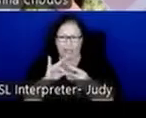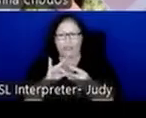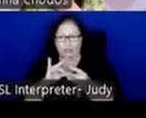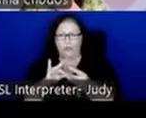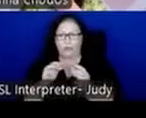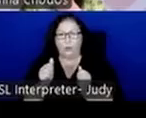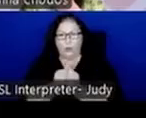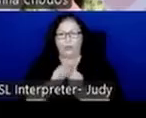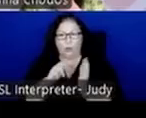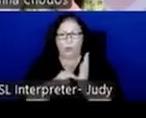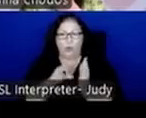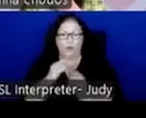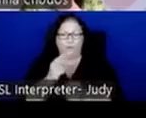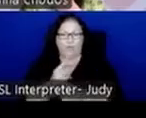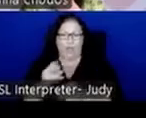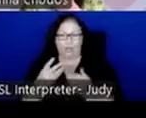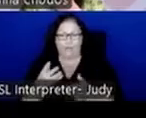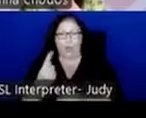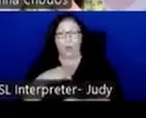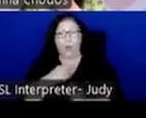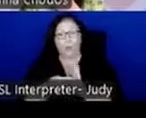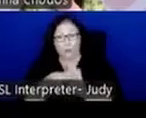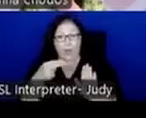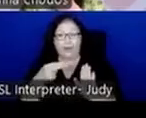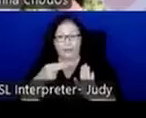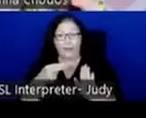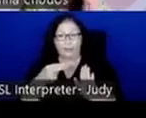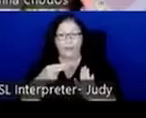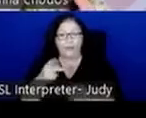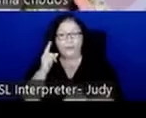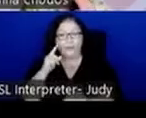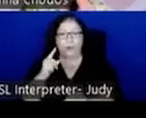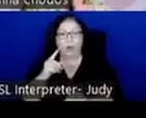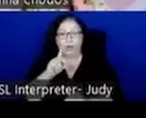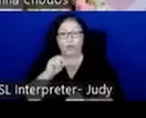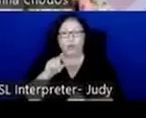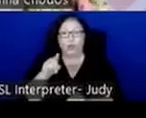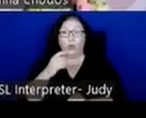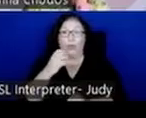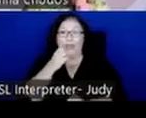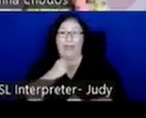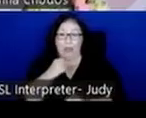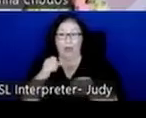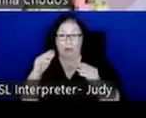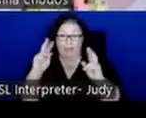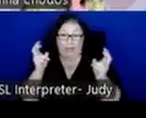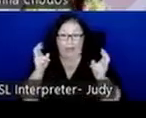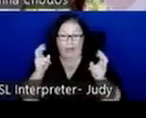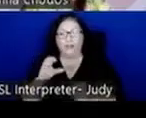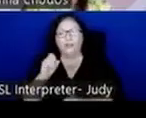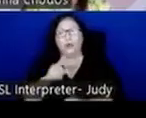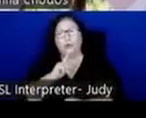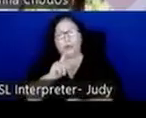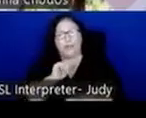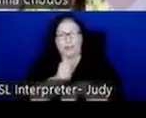And we've branded them underneath the heading, Do You Care? And so really lay out, here are some of the